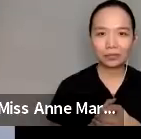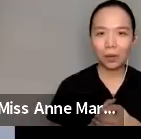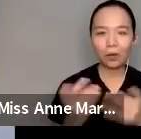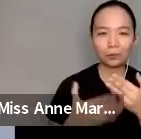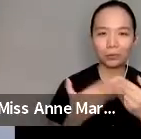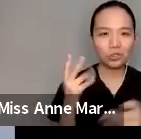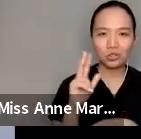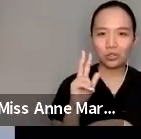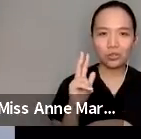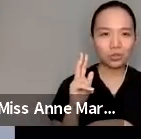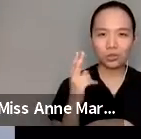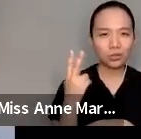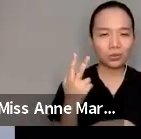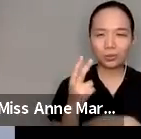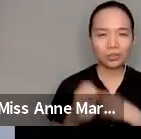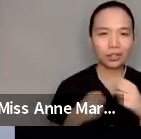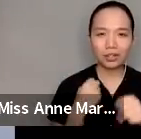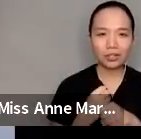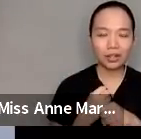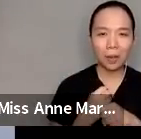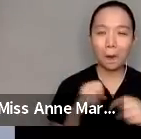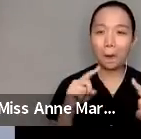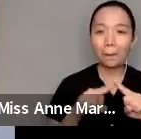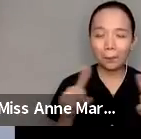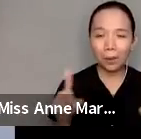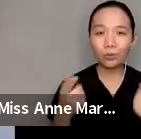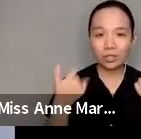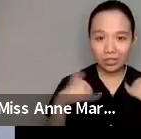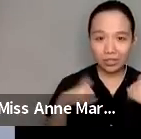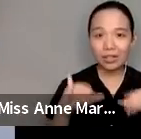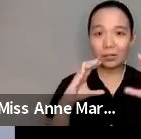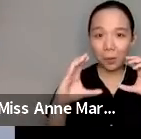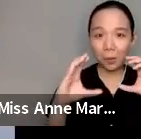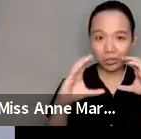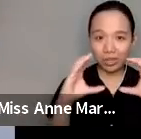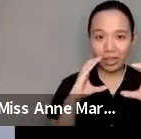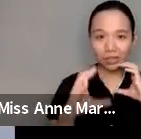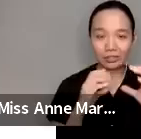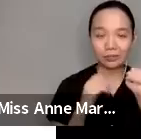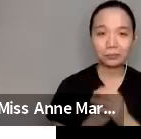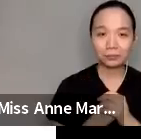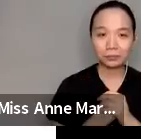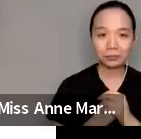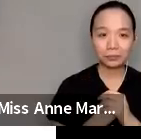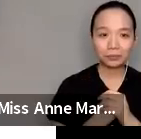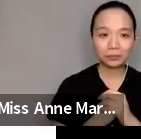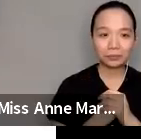2 years, but we still communicate.